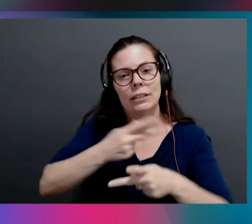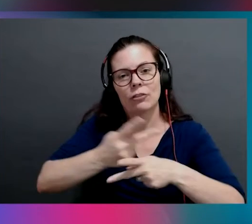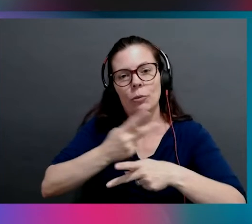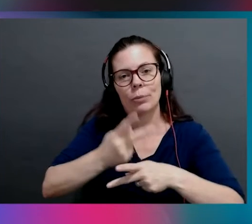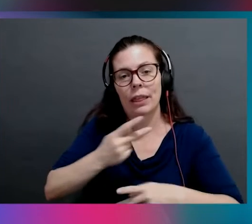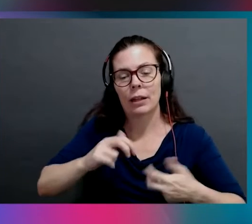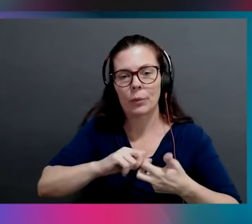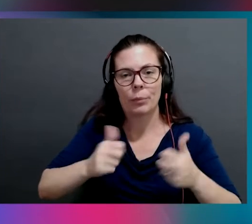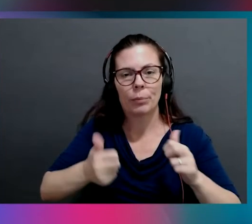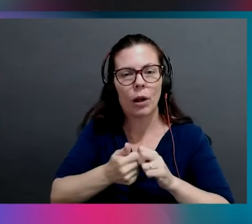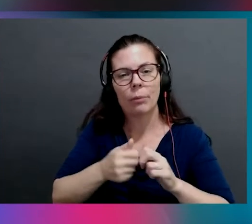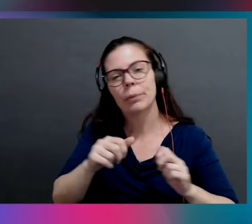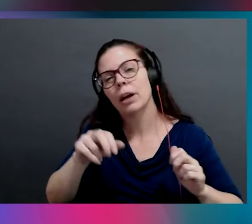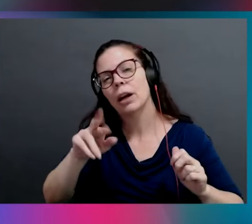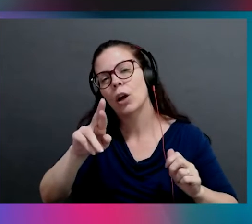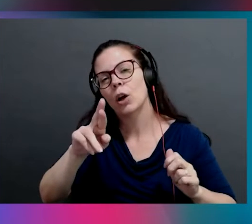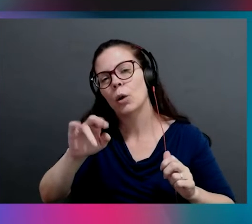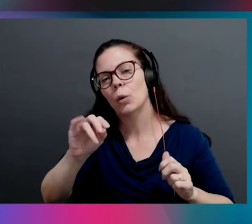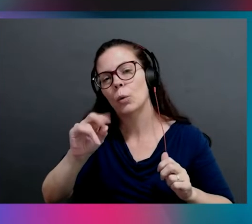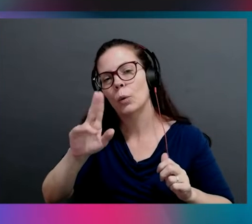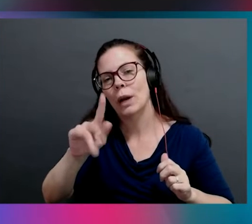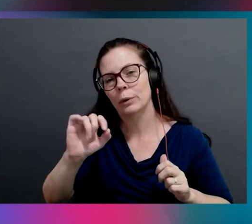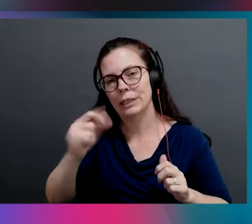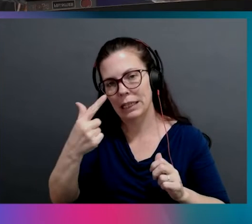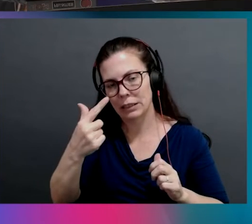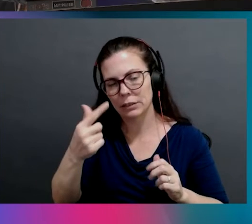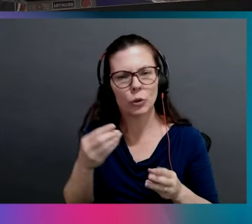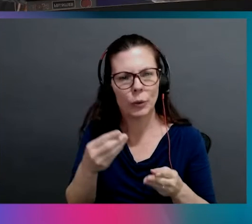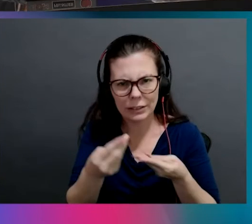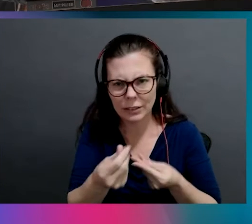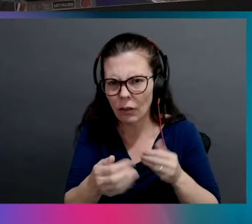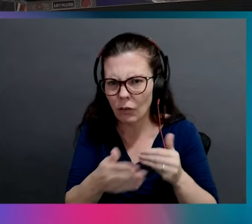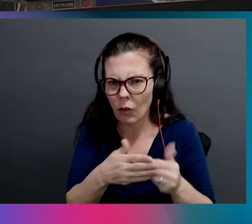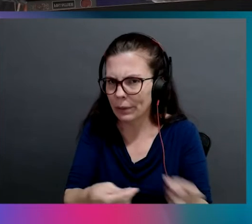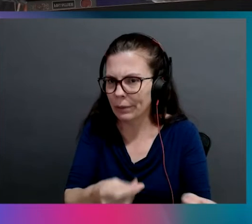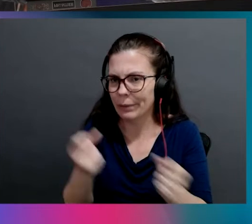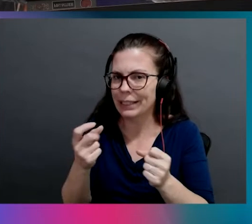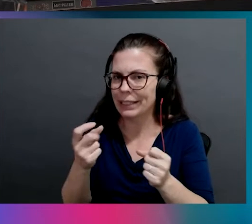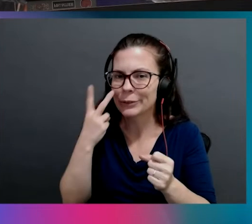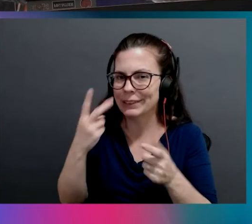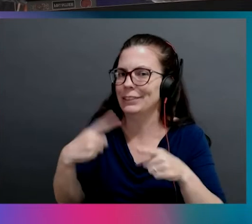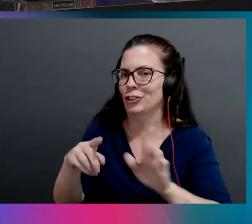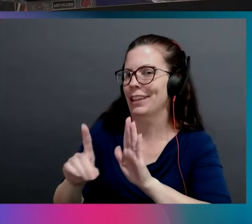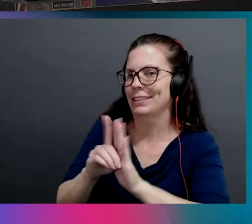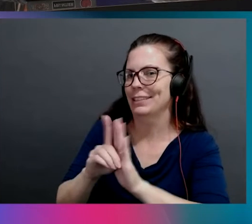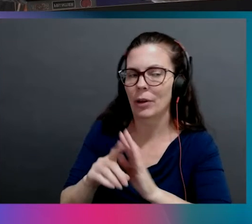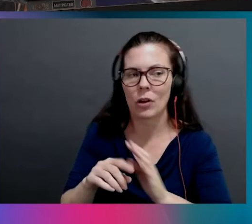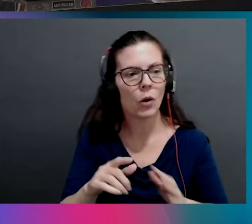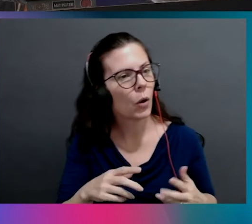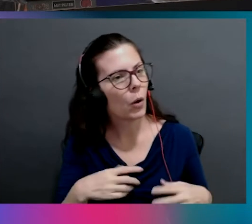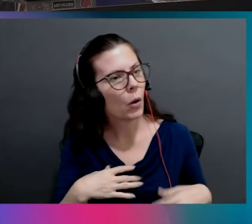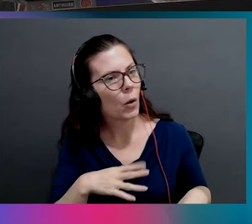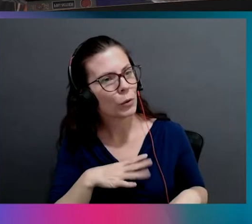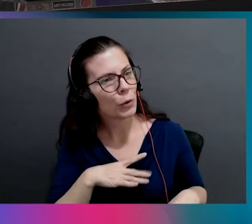routing problem. And we can solve it almost immediately, and you'll see that in the demo as well. Super cool. Exciting